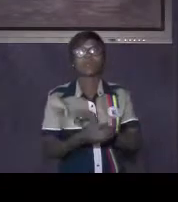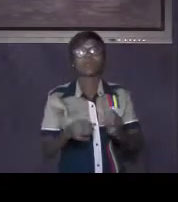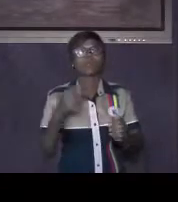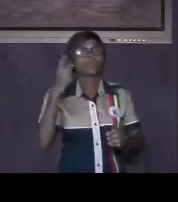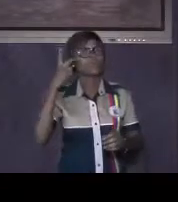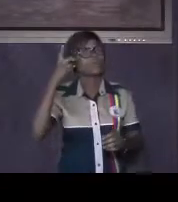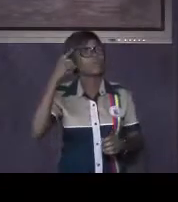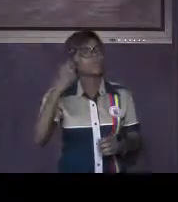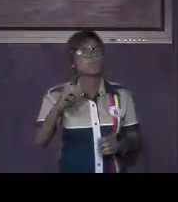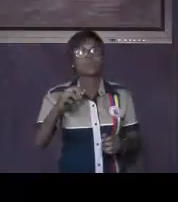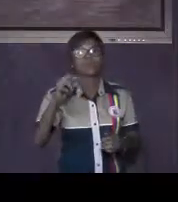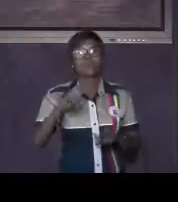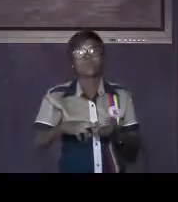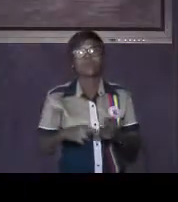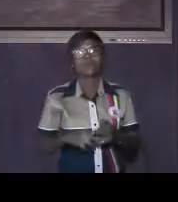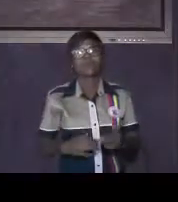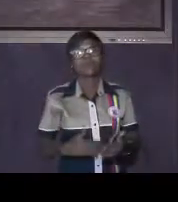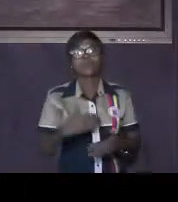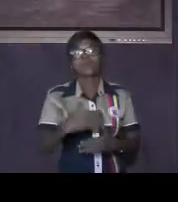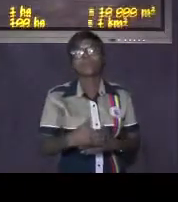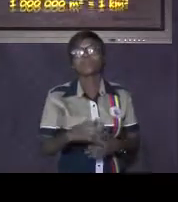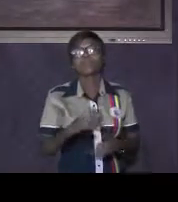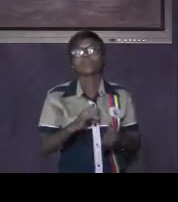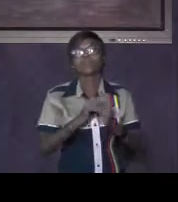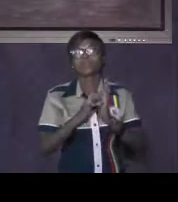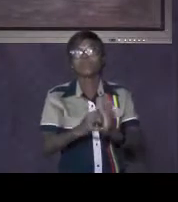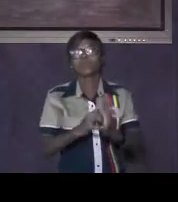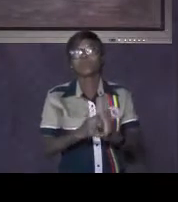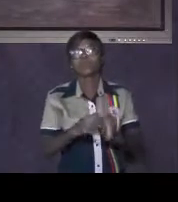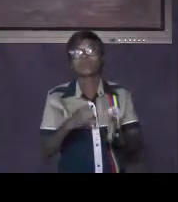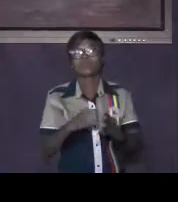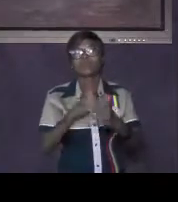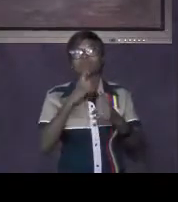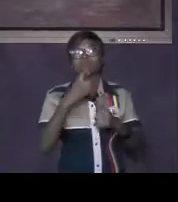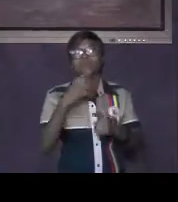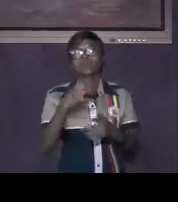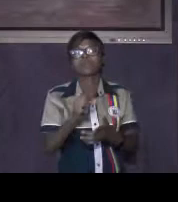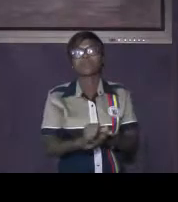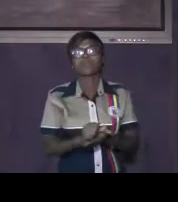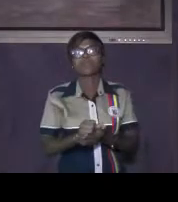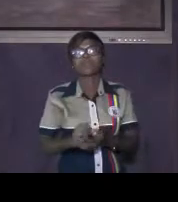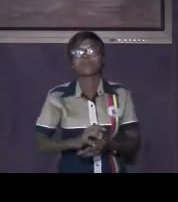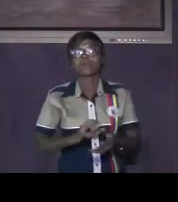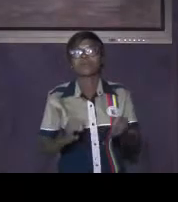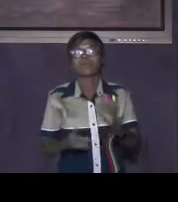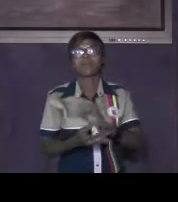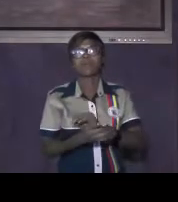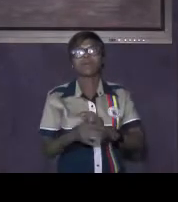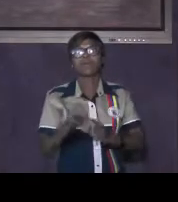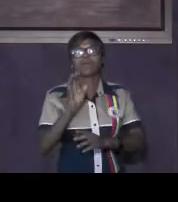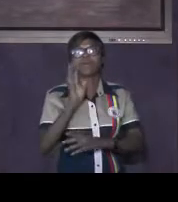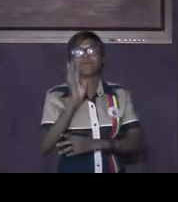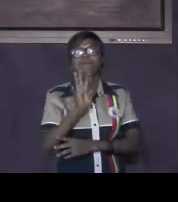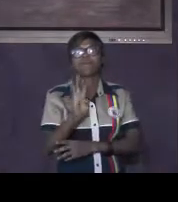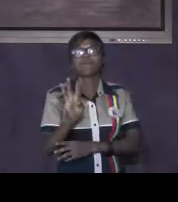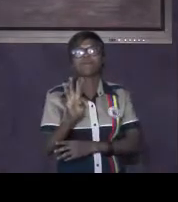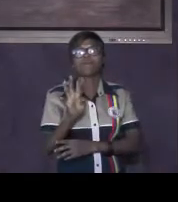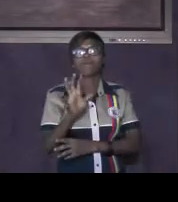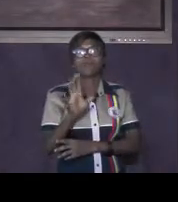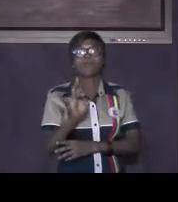the relationship and that's where you begin. Check out the next example. This example says convert